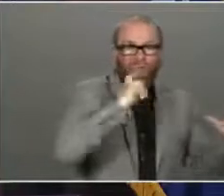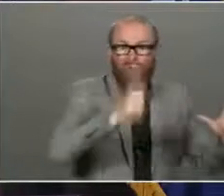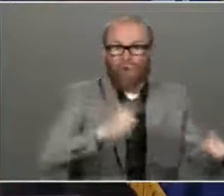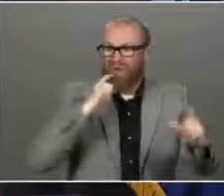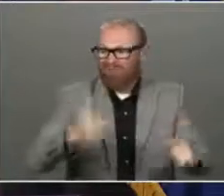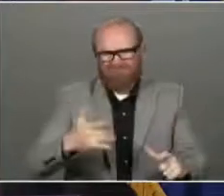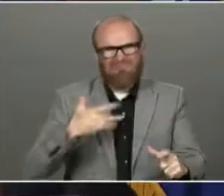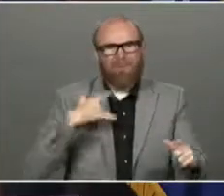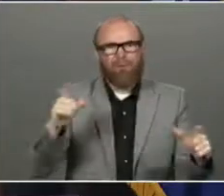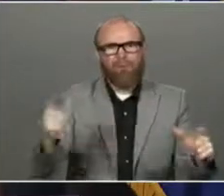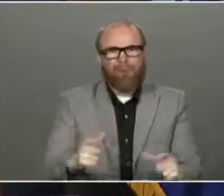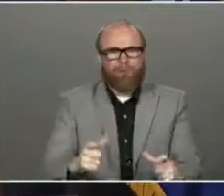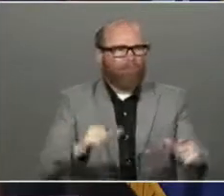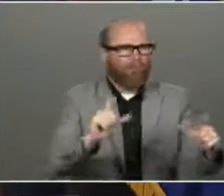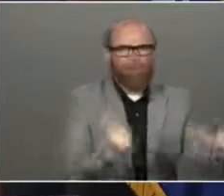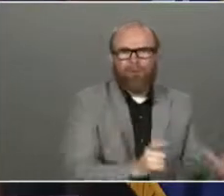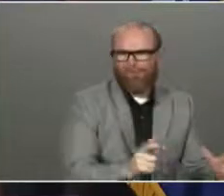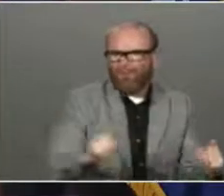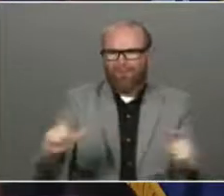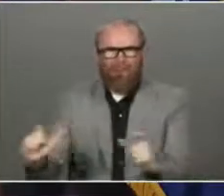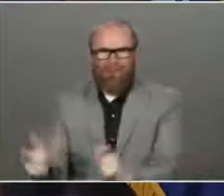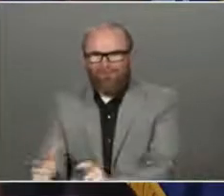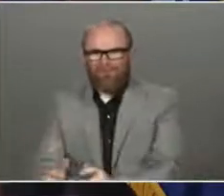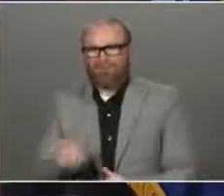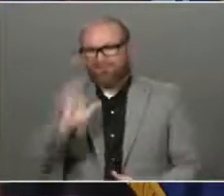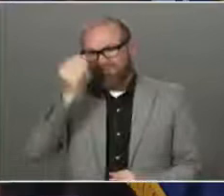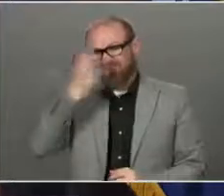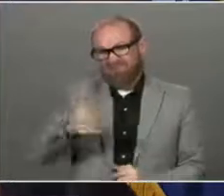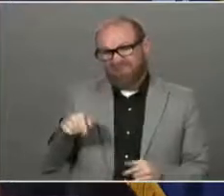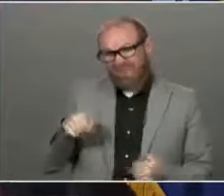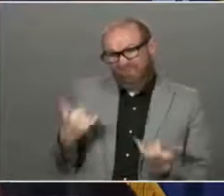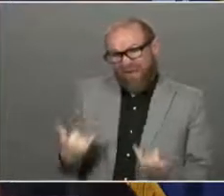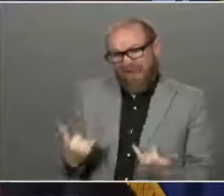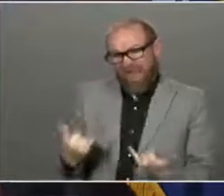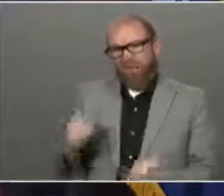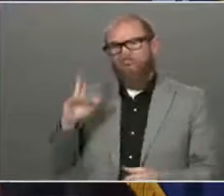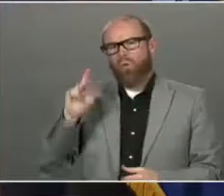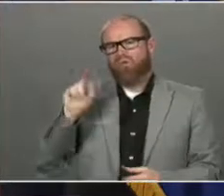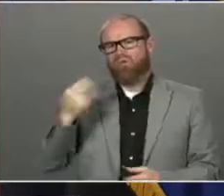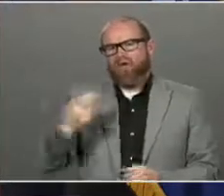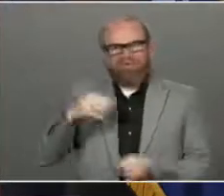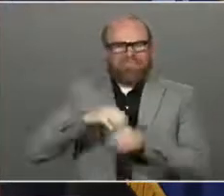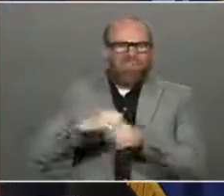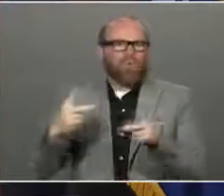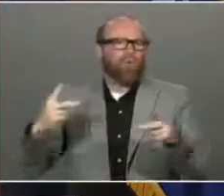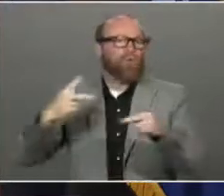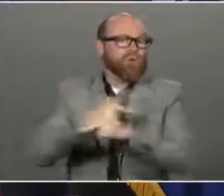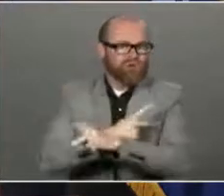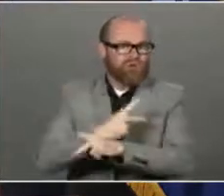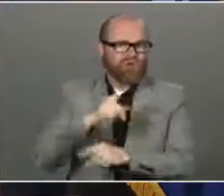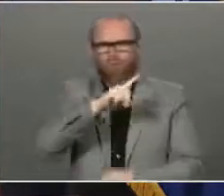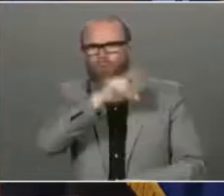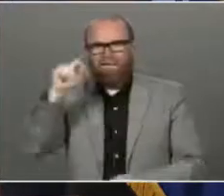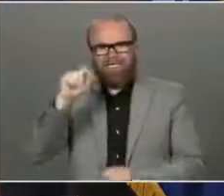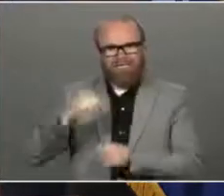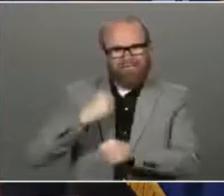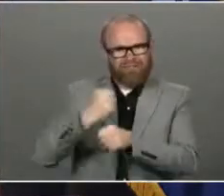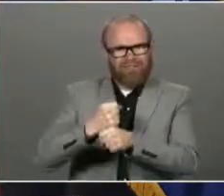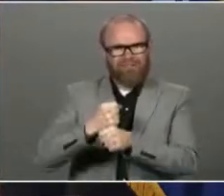talked about before, some recent studies show that this is the worst 20-year drought in the West in the last 1,200